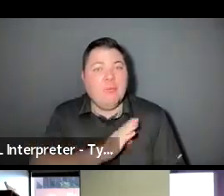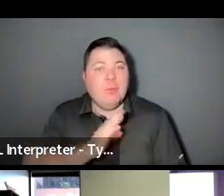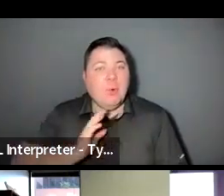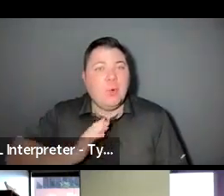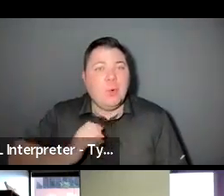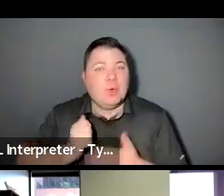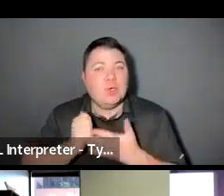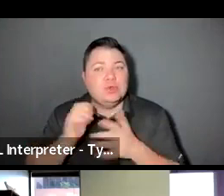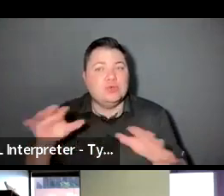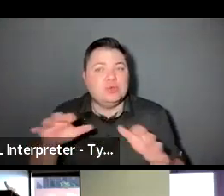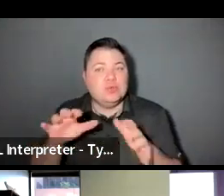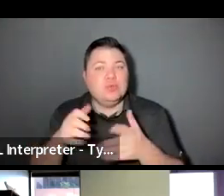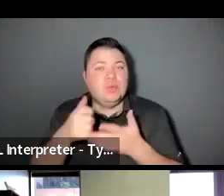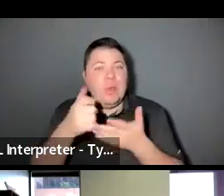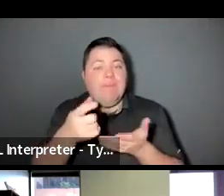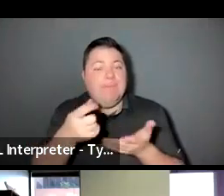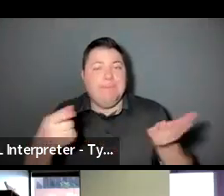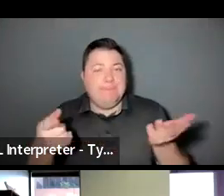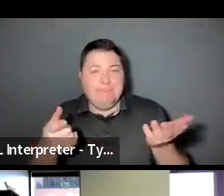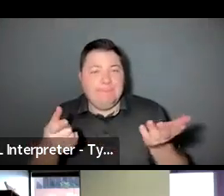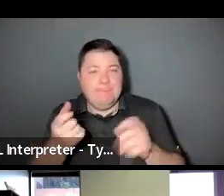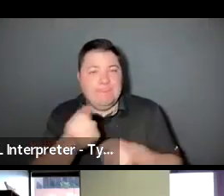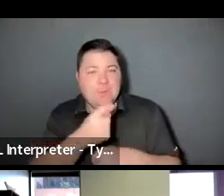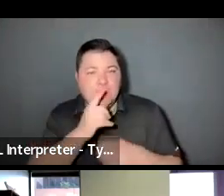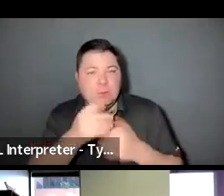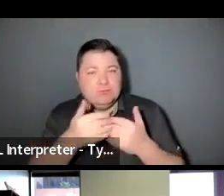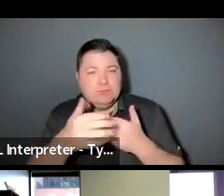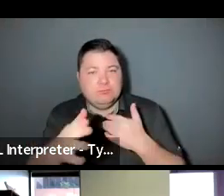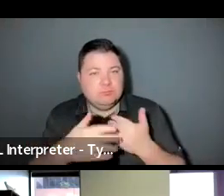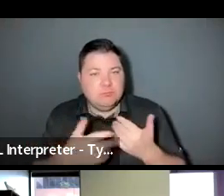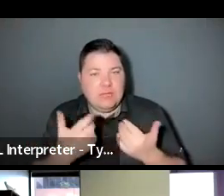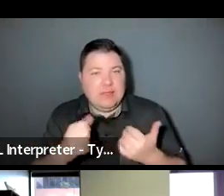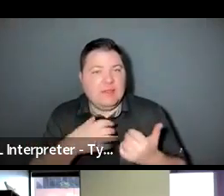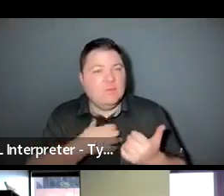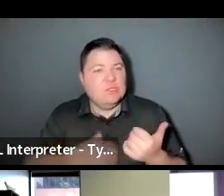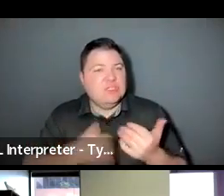complement as we move forward? Is there anything your wish list would be?